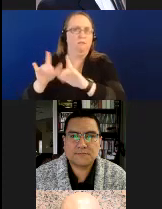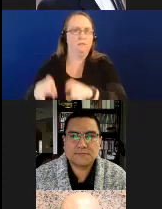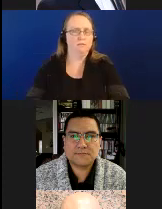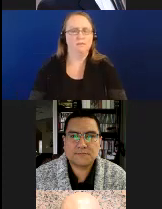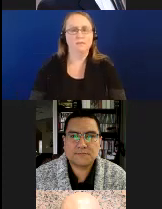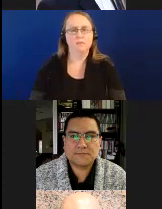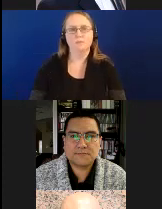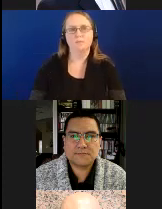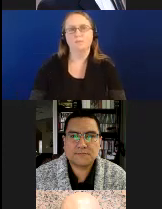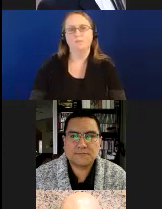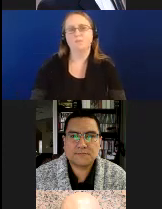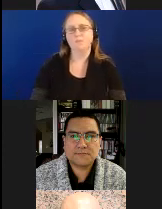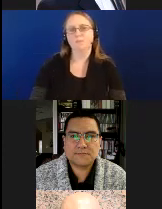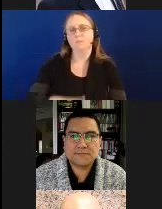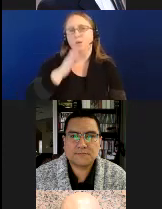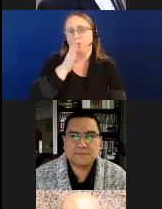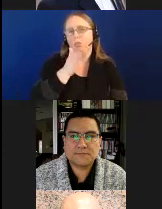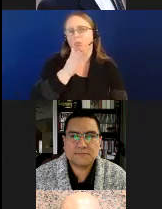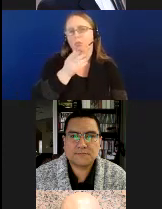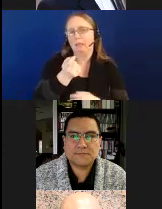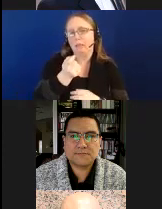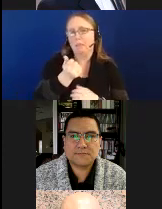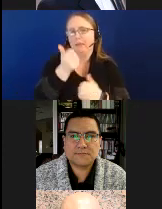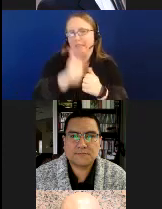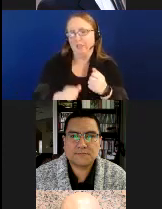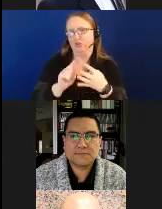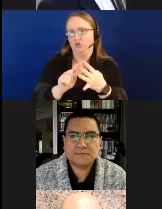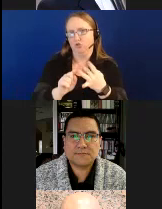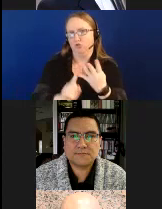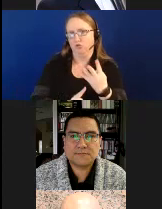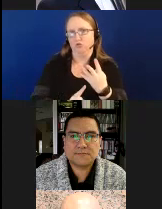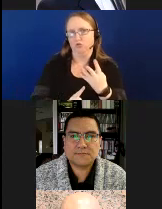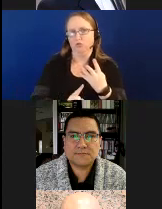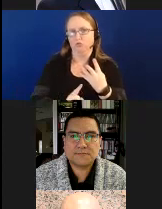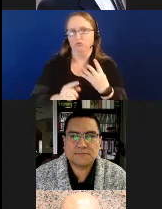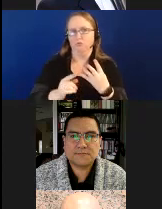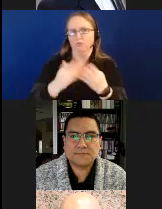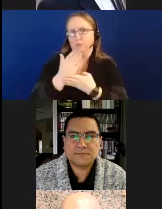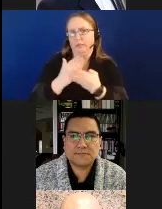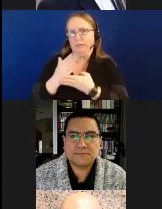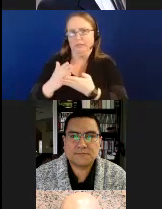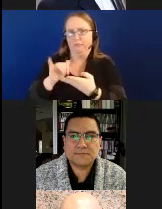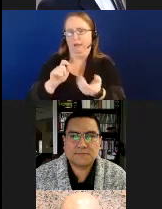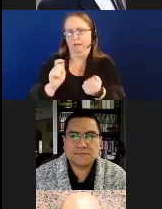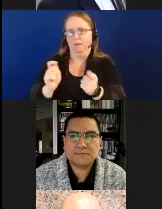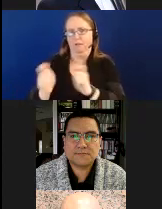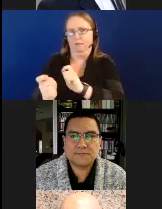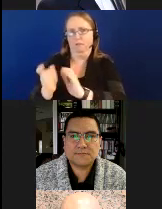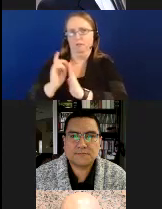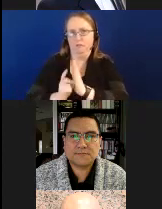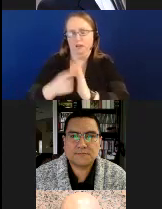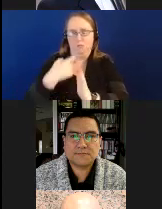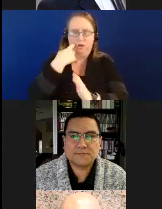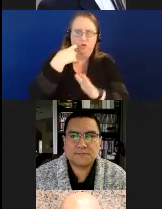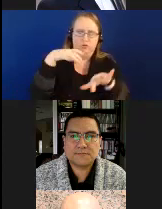to go a little bit into each specific pieces of what I just went